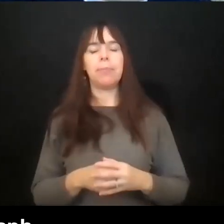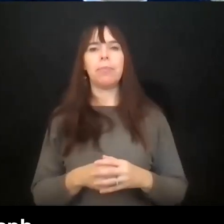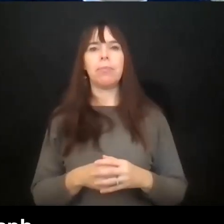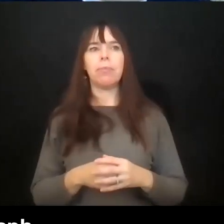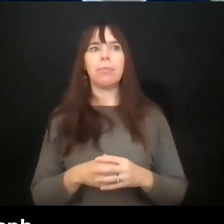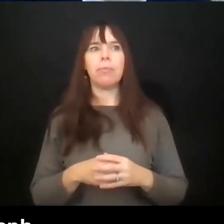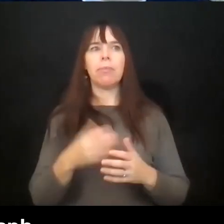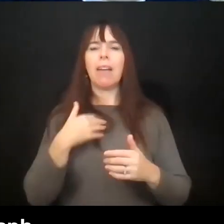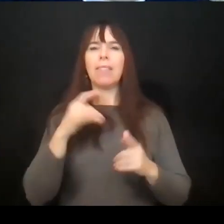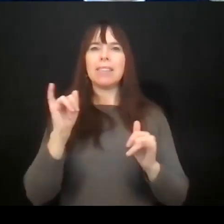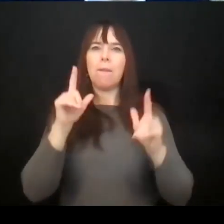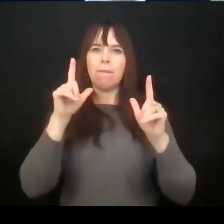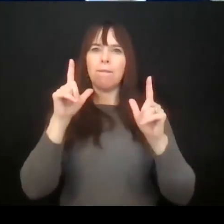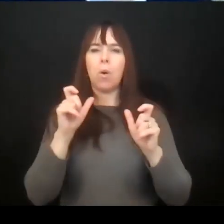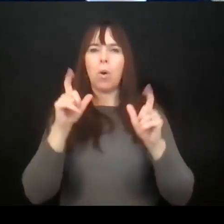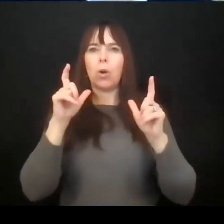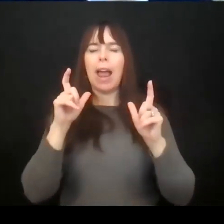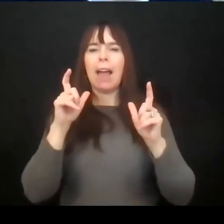has this photograph